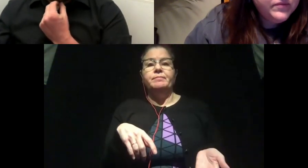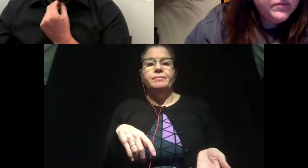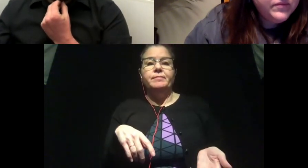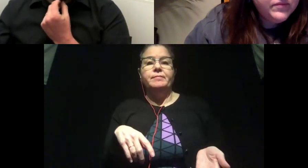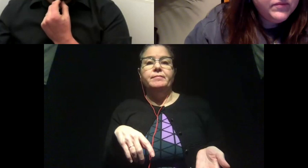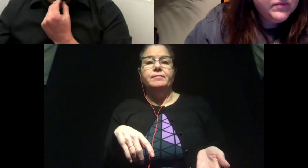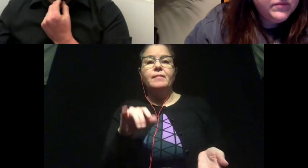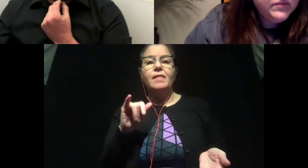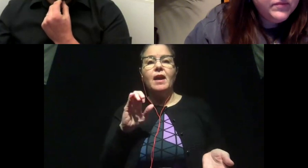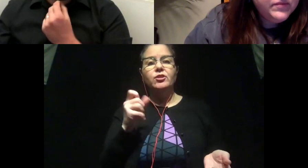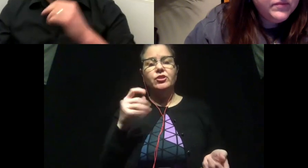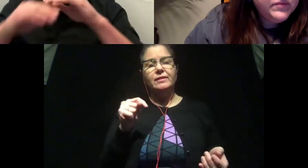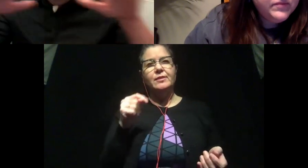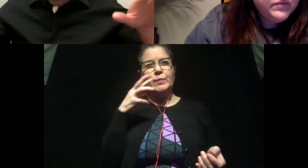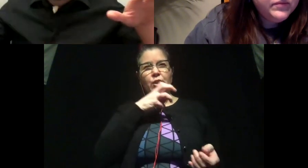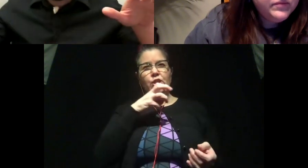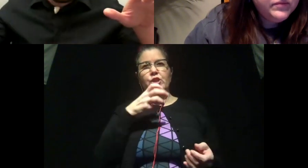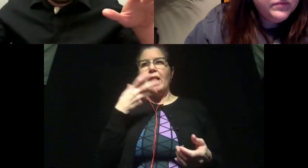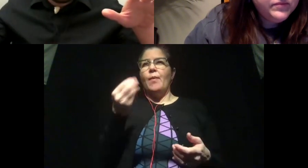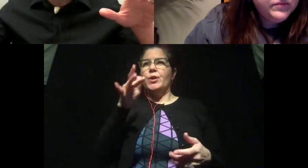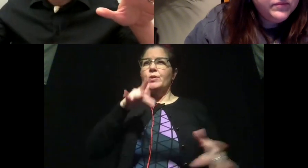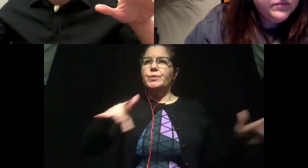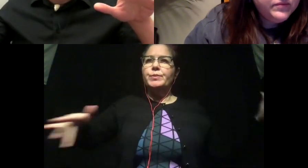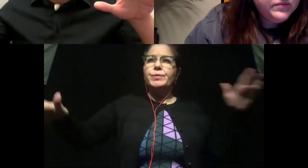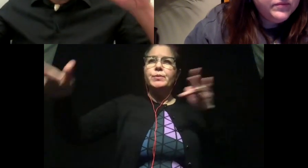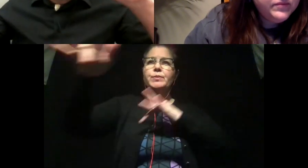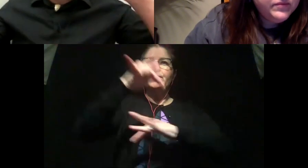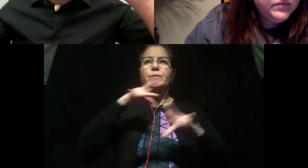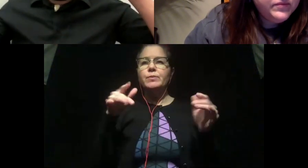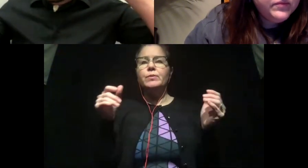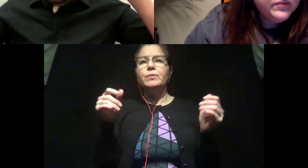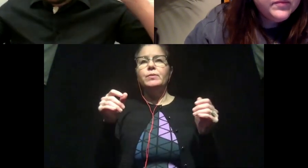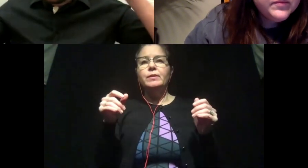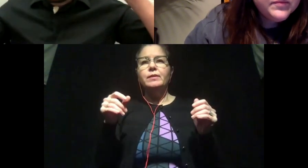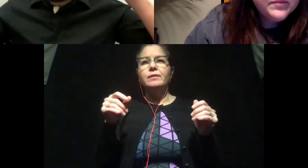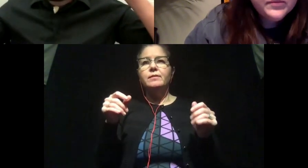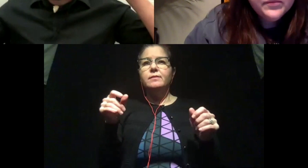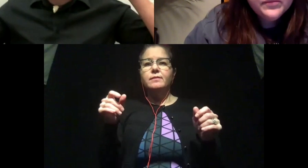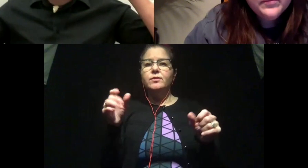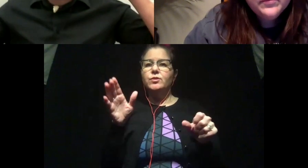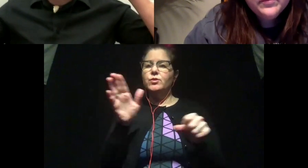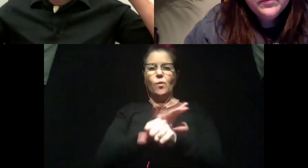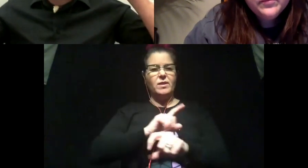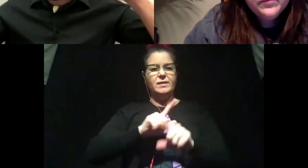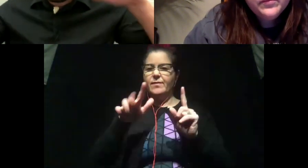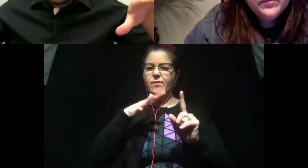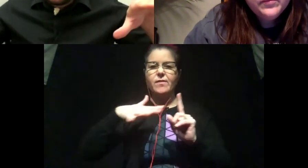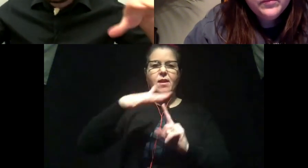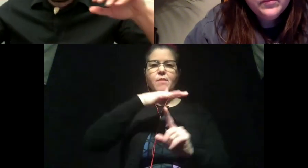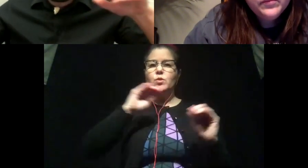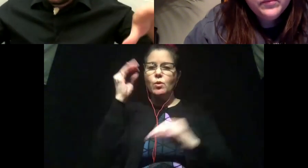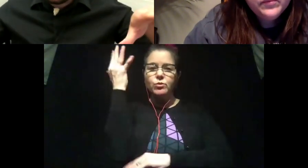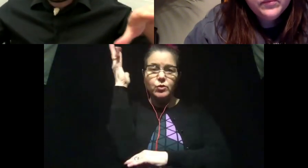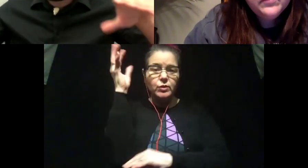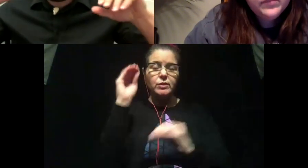the ice sheet. It's weird. It's like you're out there in the middle of nowhere, and it's a completely different environment. There's no trees,